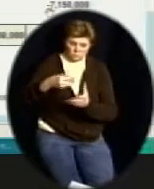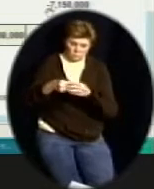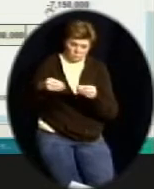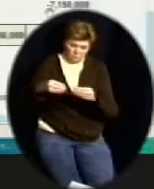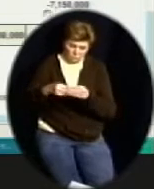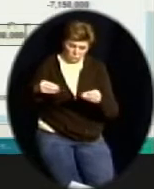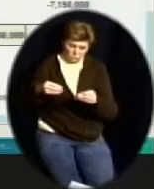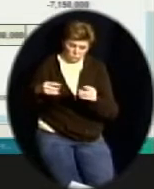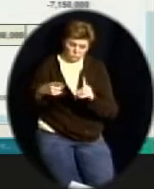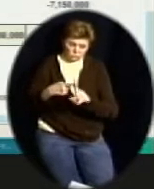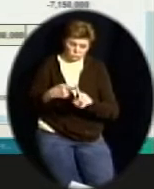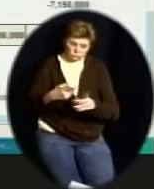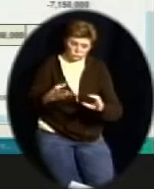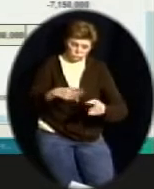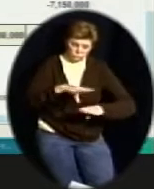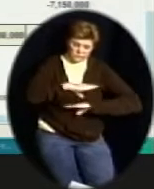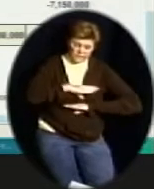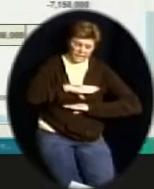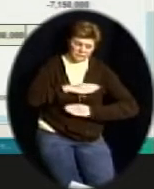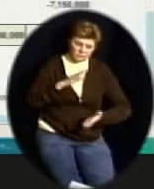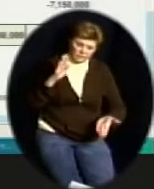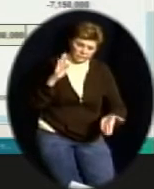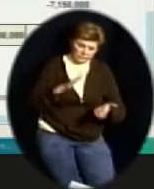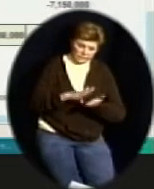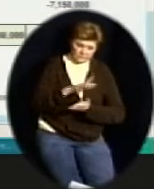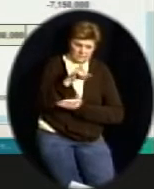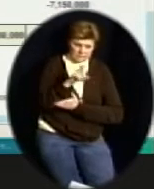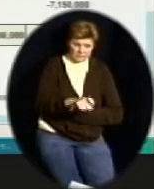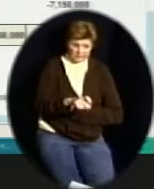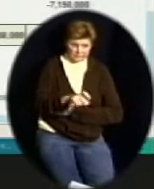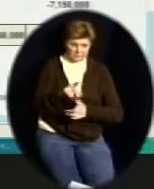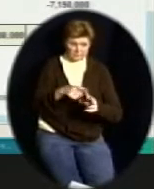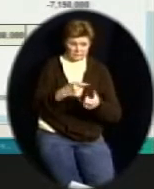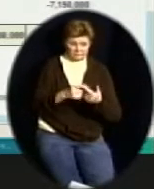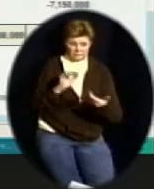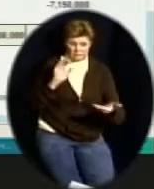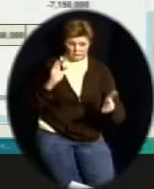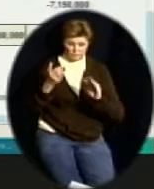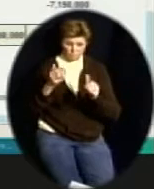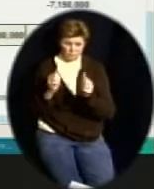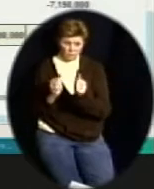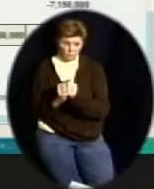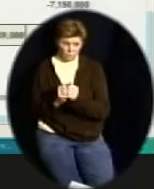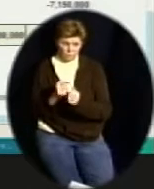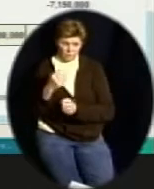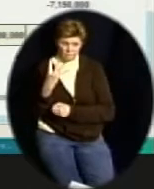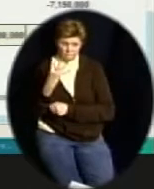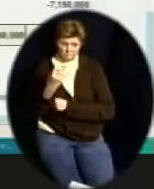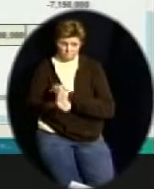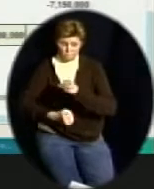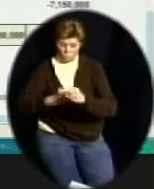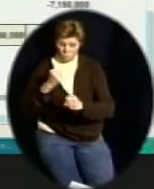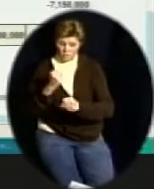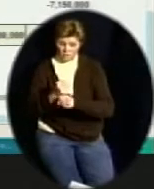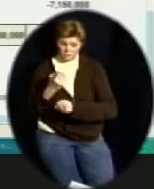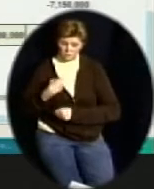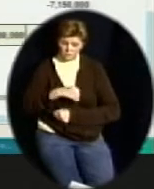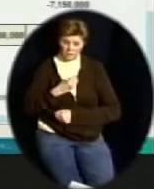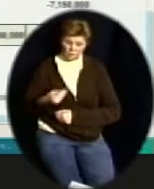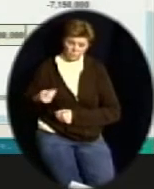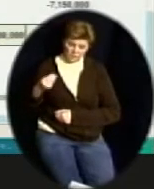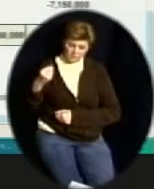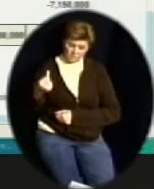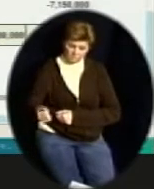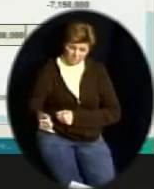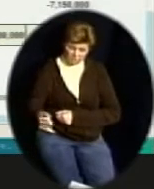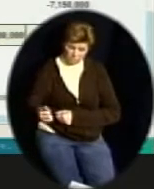projects. And also at a 4-year comparison, the individual years of what expenditures could be made would represent a